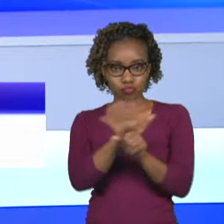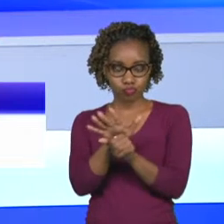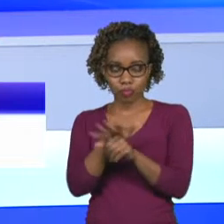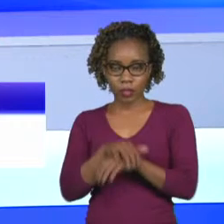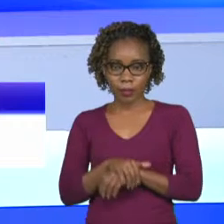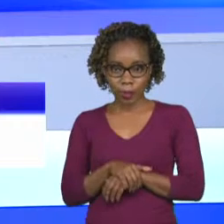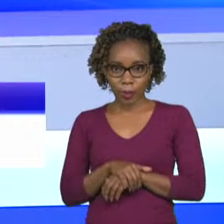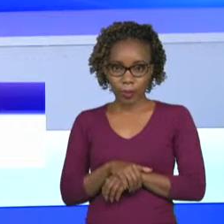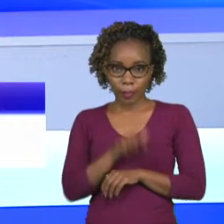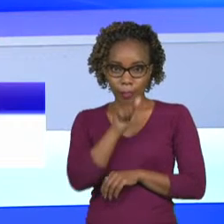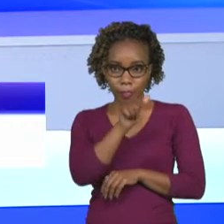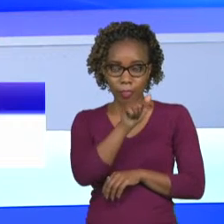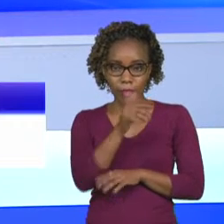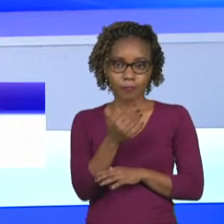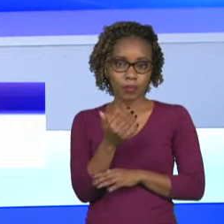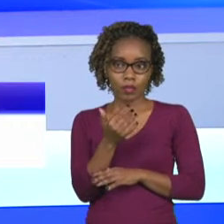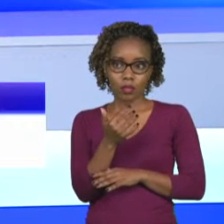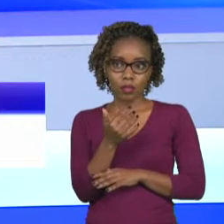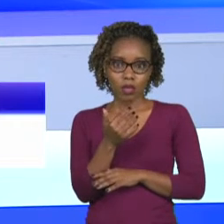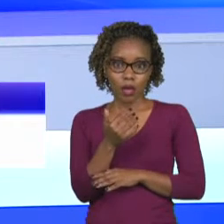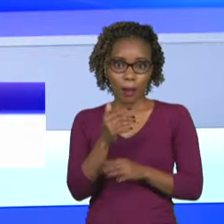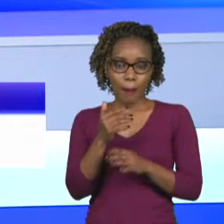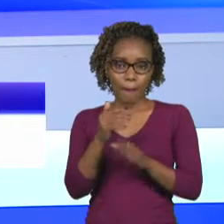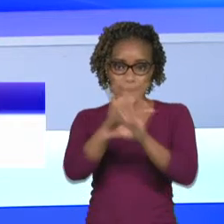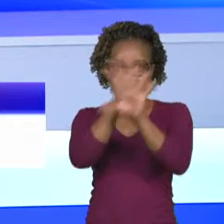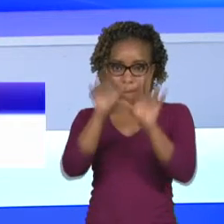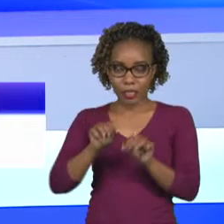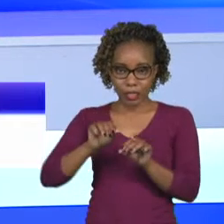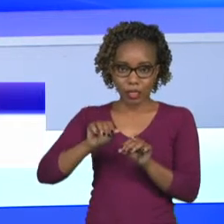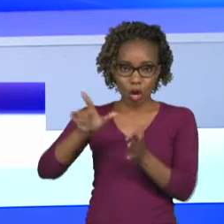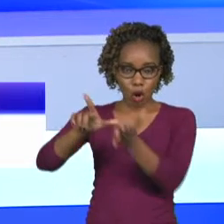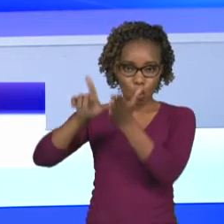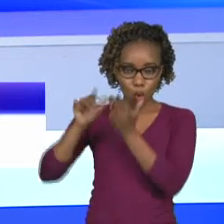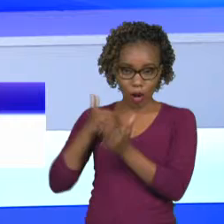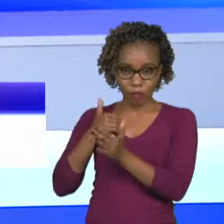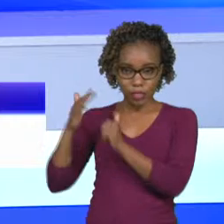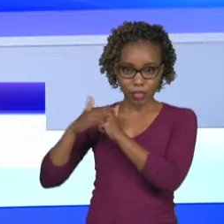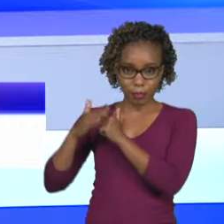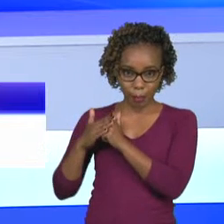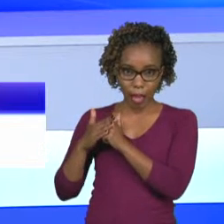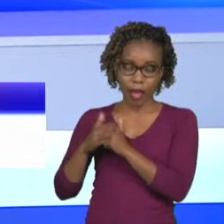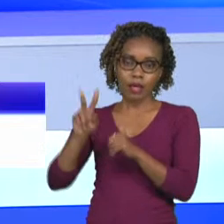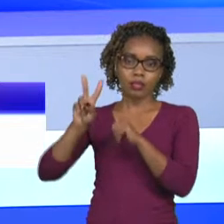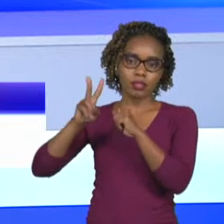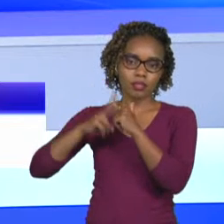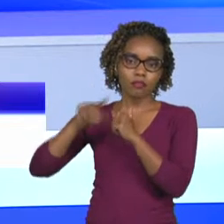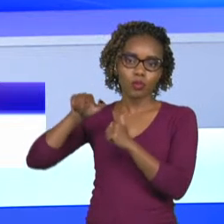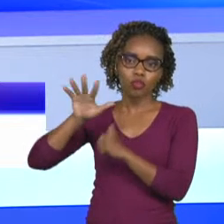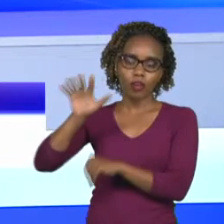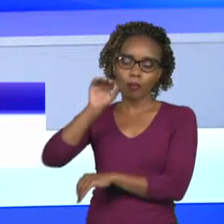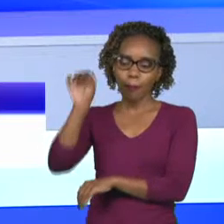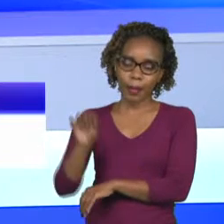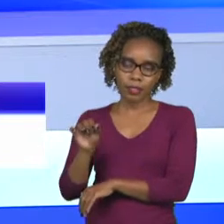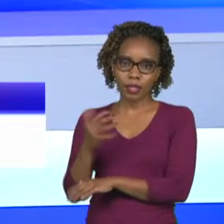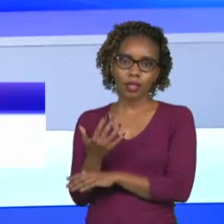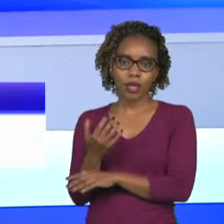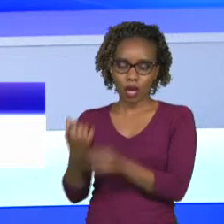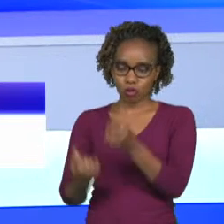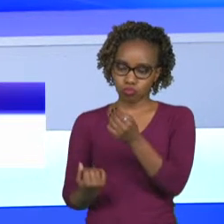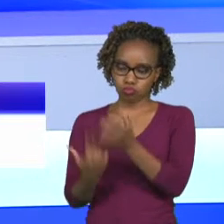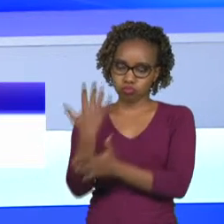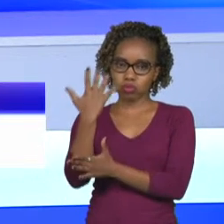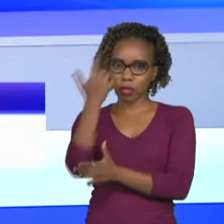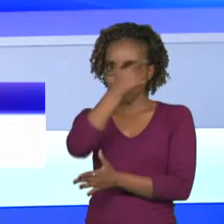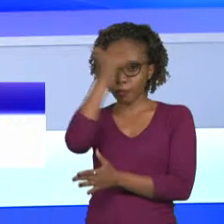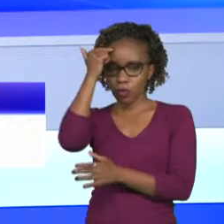crisis. This is despite the widening budget deficit that by September was at 7.5% and is projected to grow due to